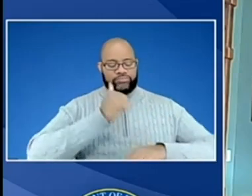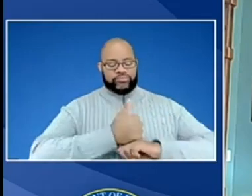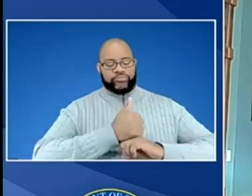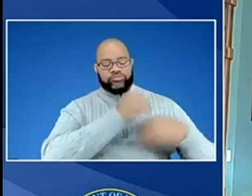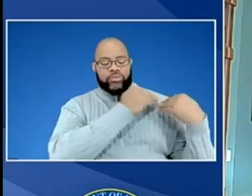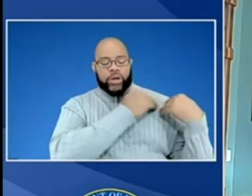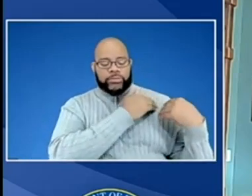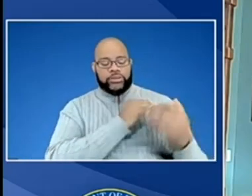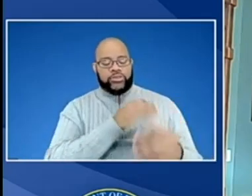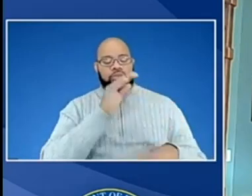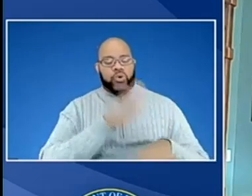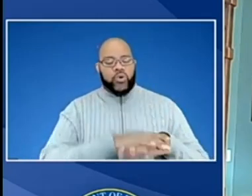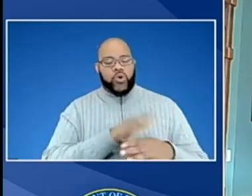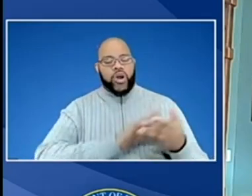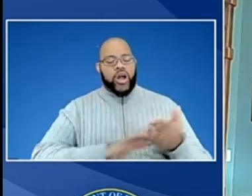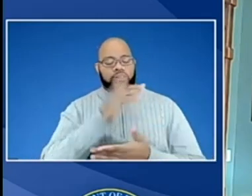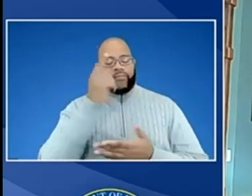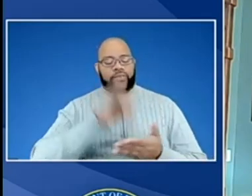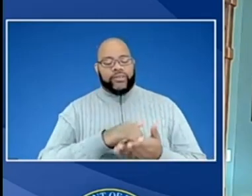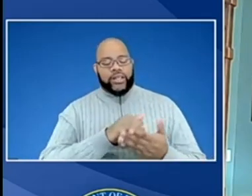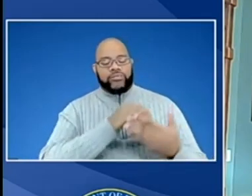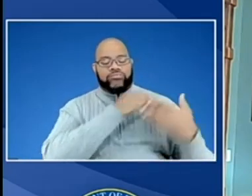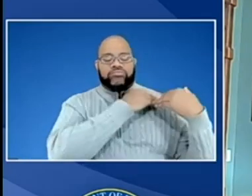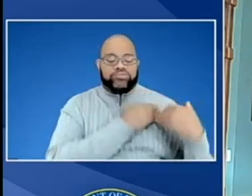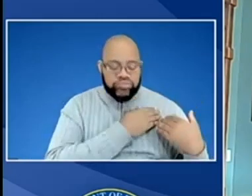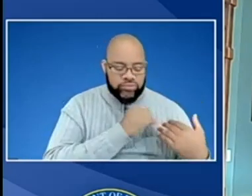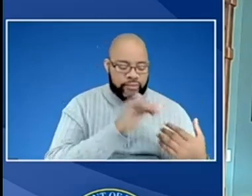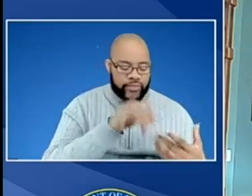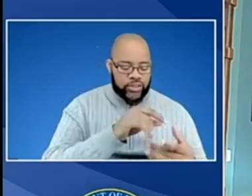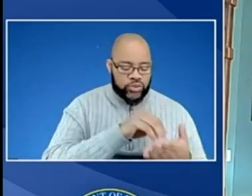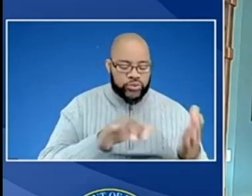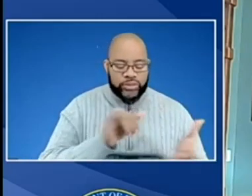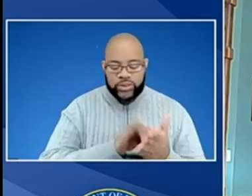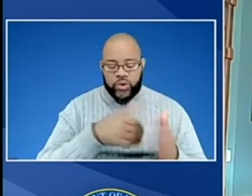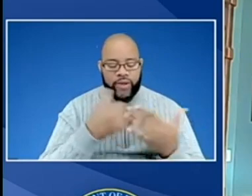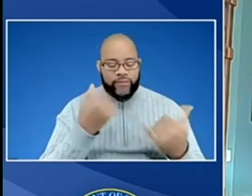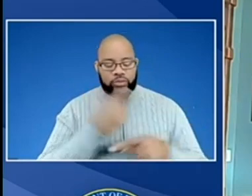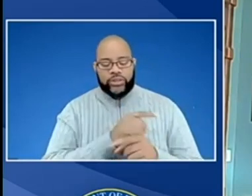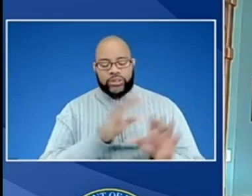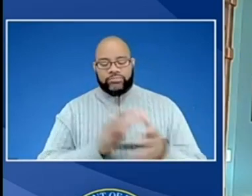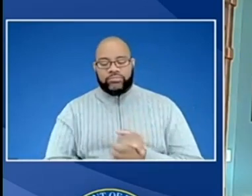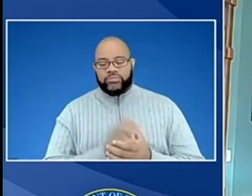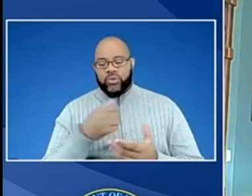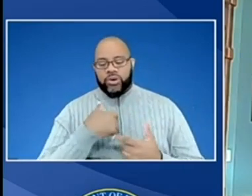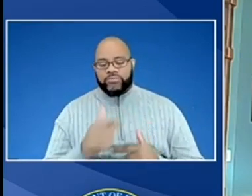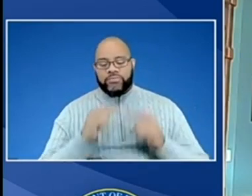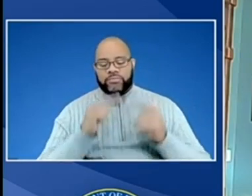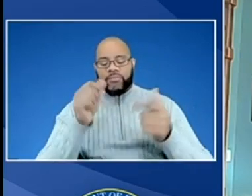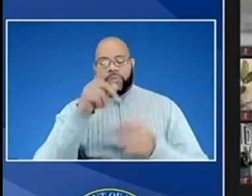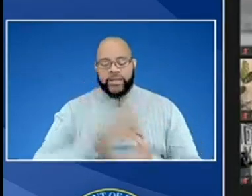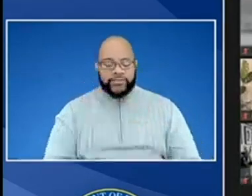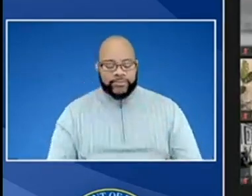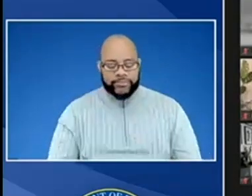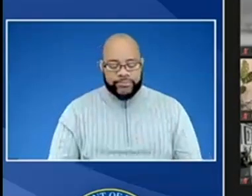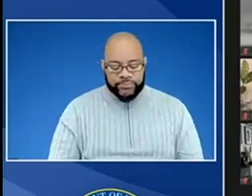accountability on colleges for the debt loads of their students. That's all I've got for today, so I yield the floor. Thank you.